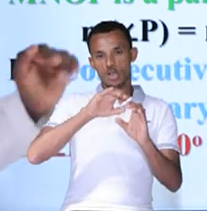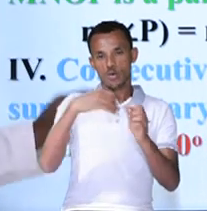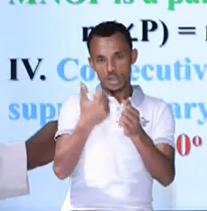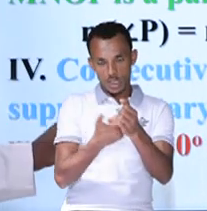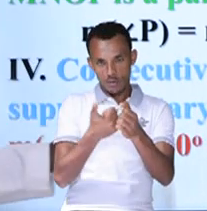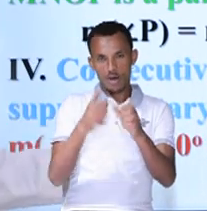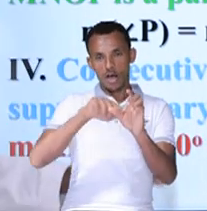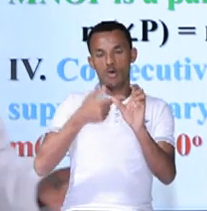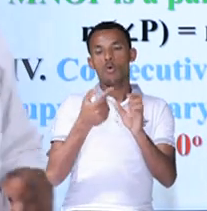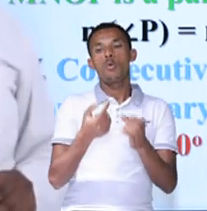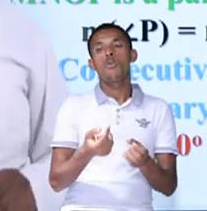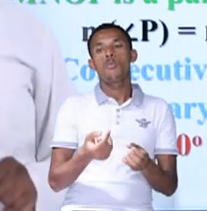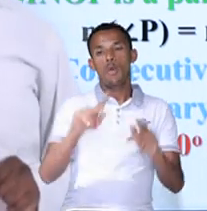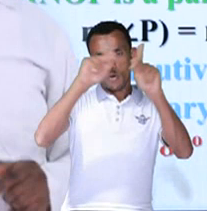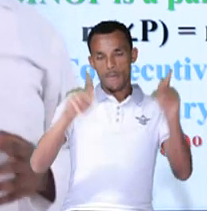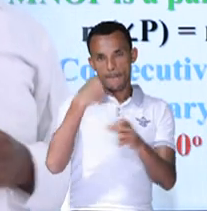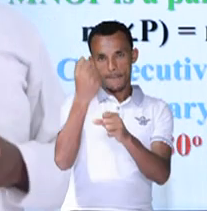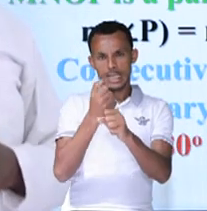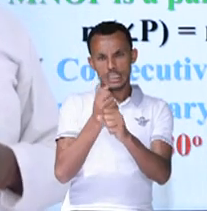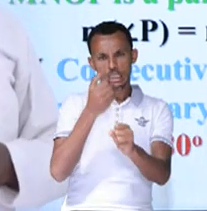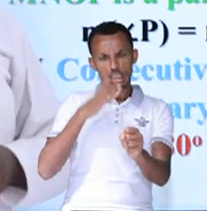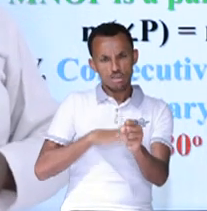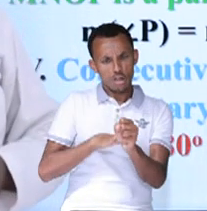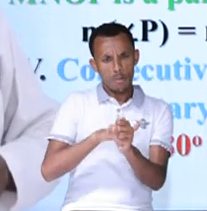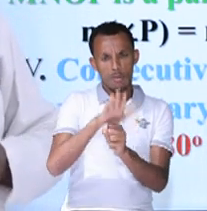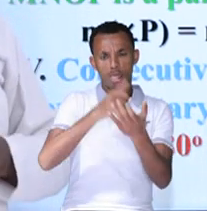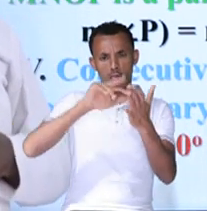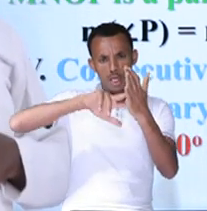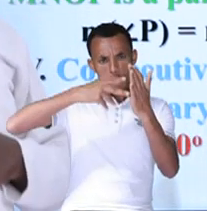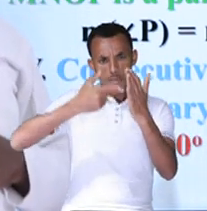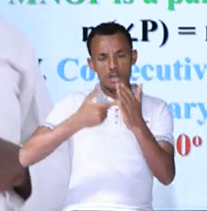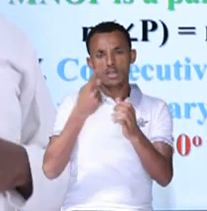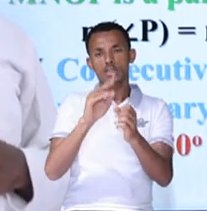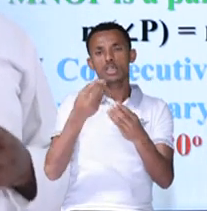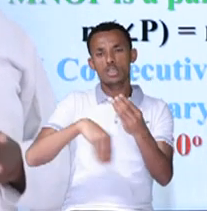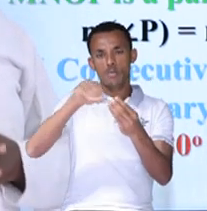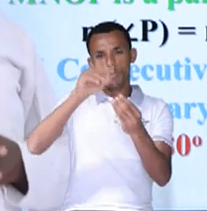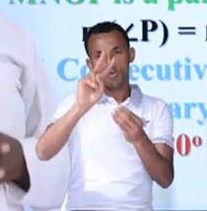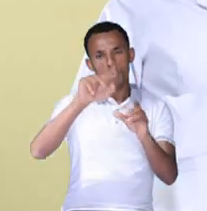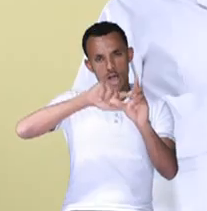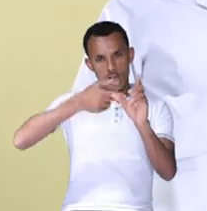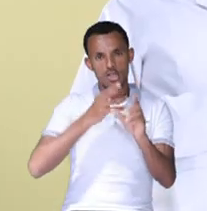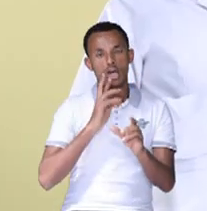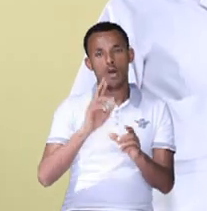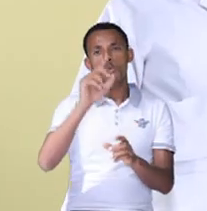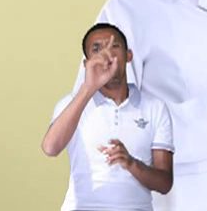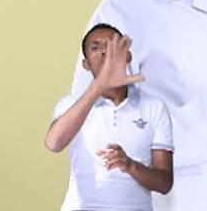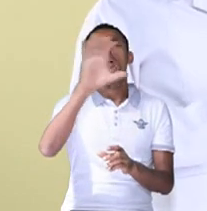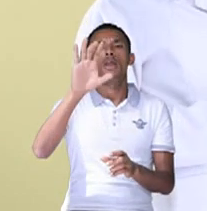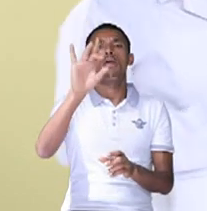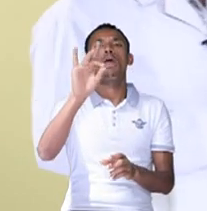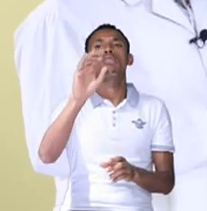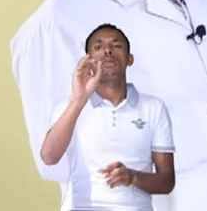the parallelograms makes supplementary. That means the sum of the two angles are